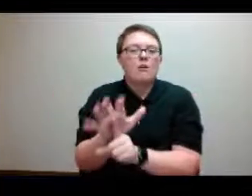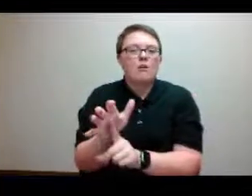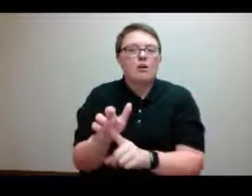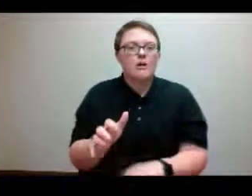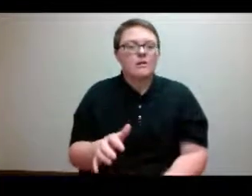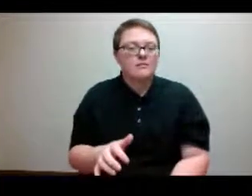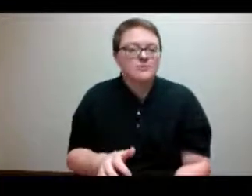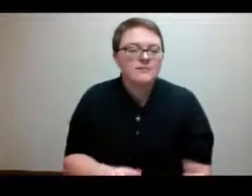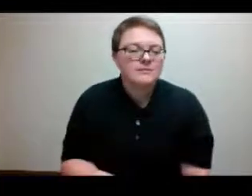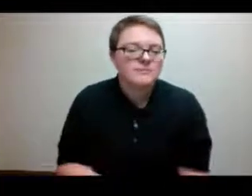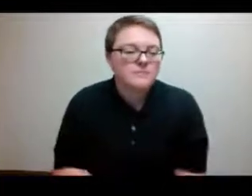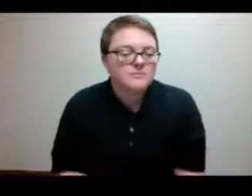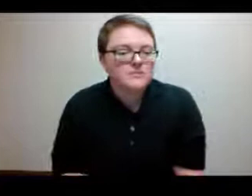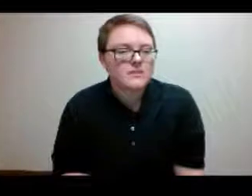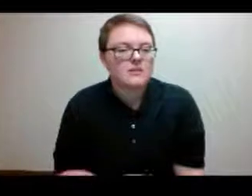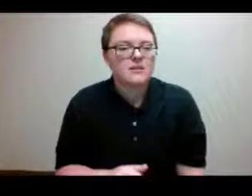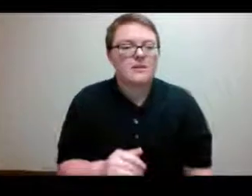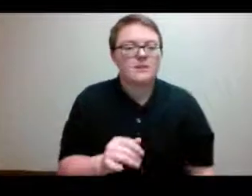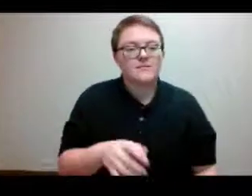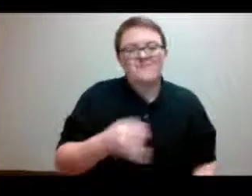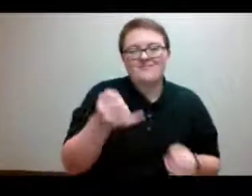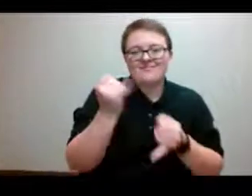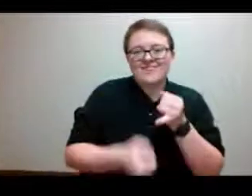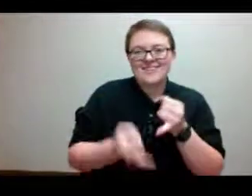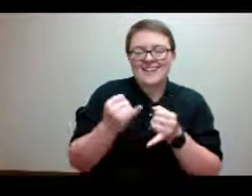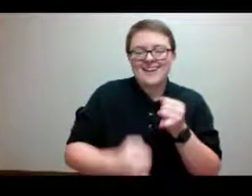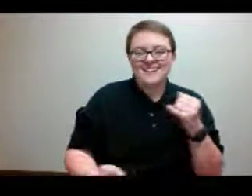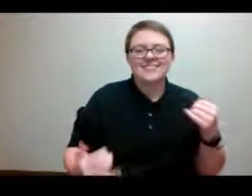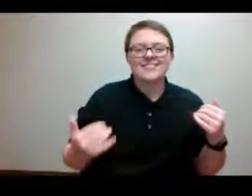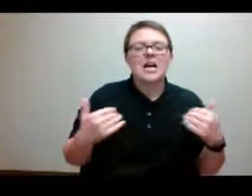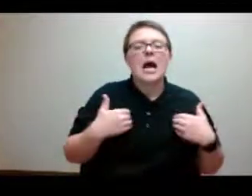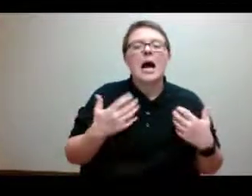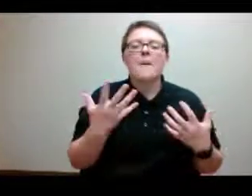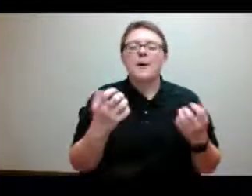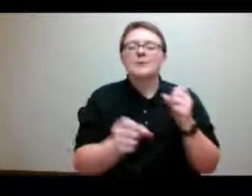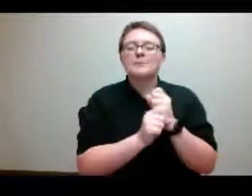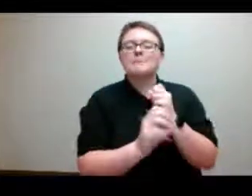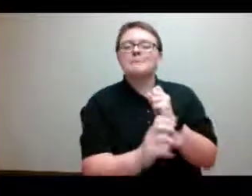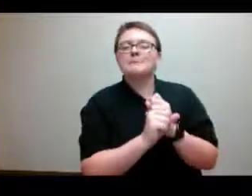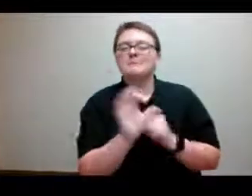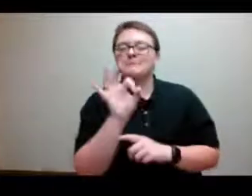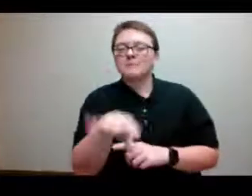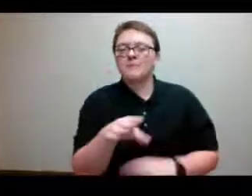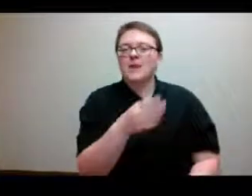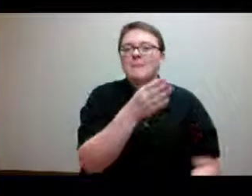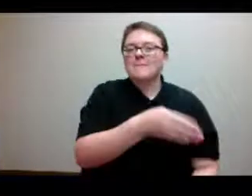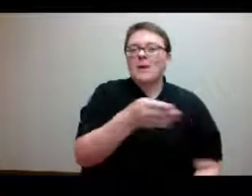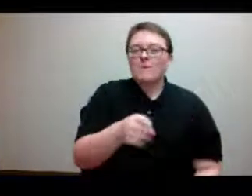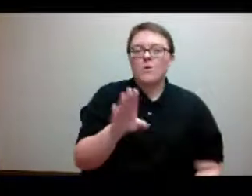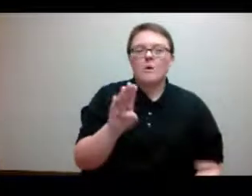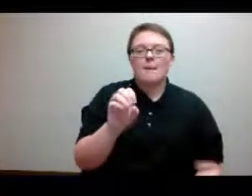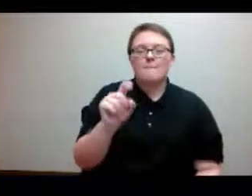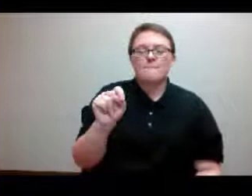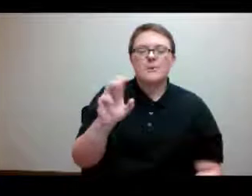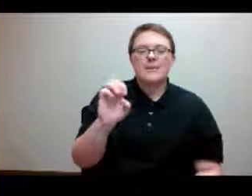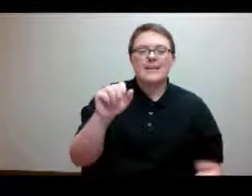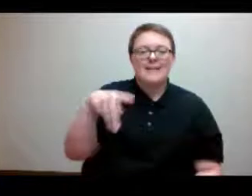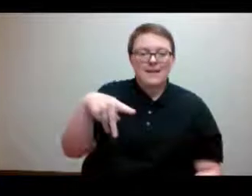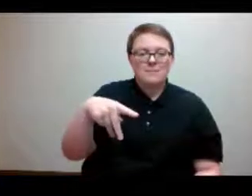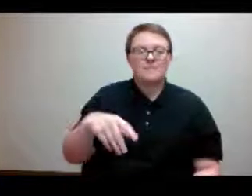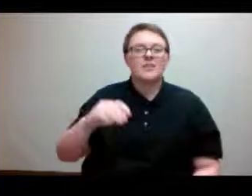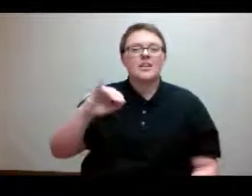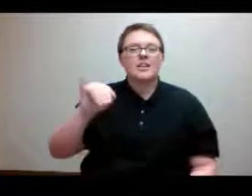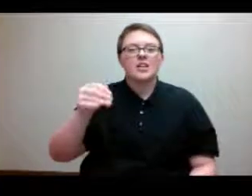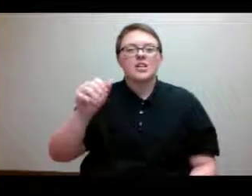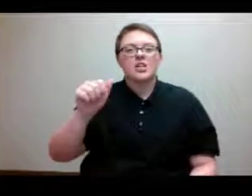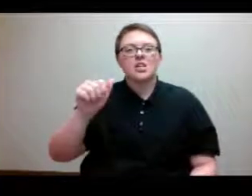And then last of all, I want to put a plug in for our Blackboard Boot Camp. It was the brainchild of Jeanette